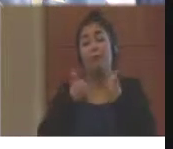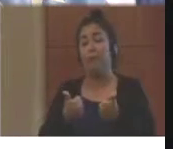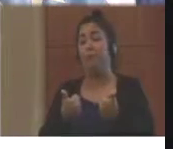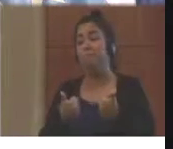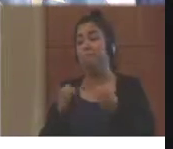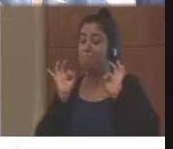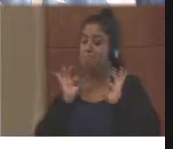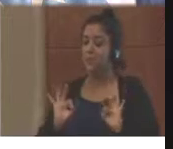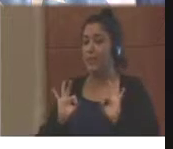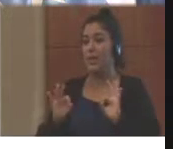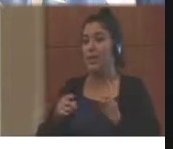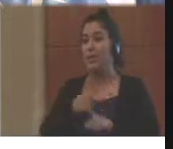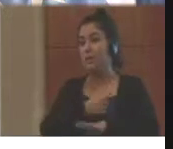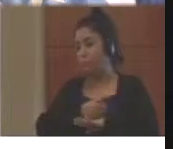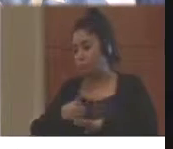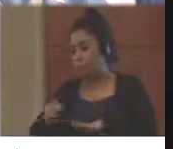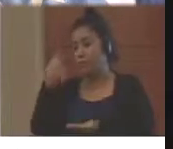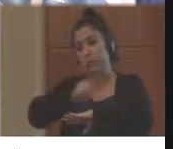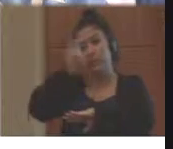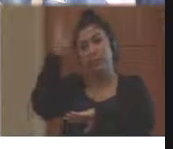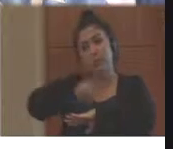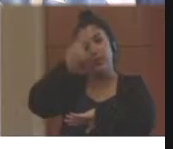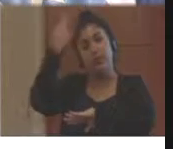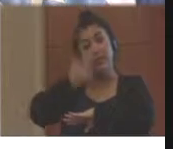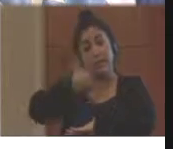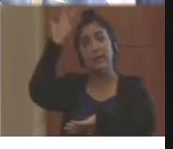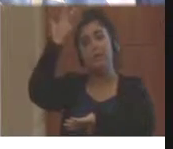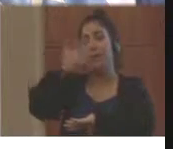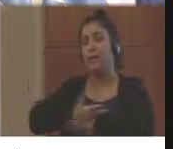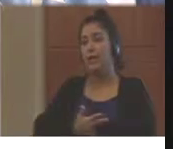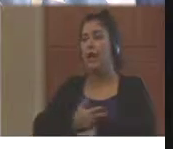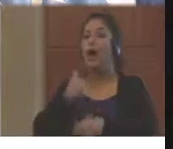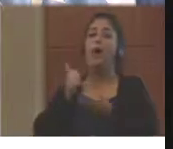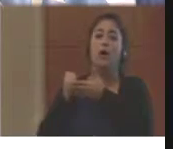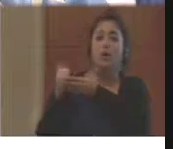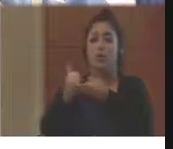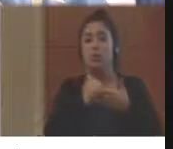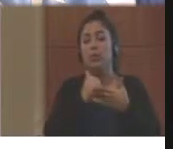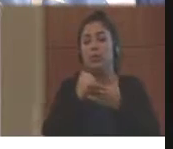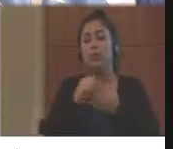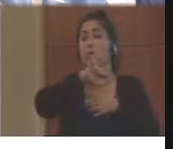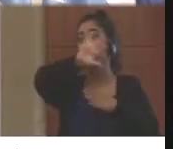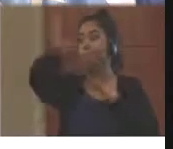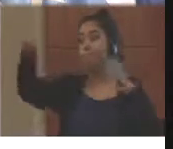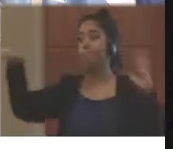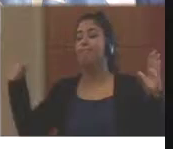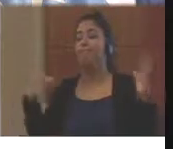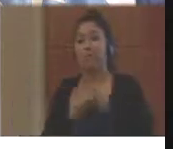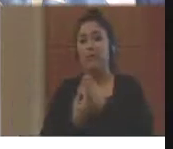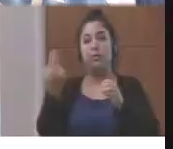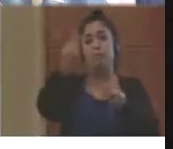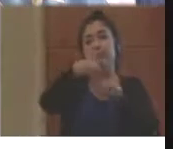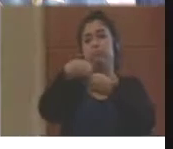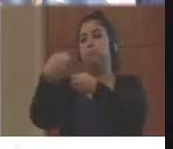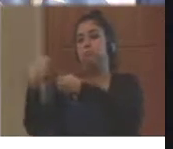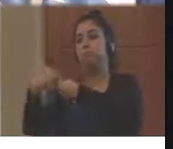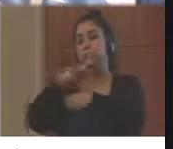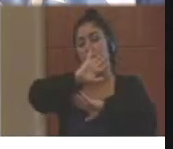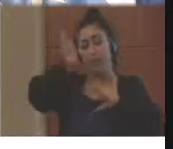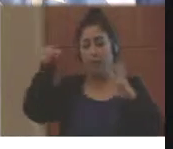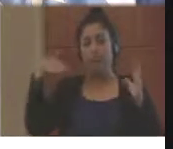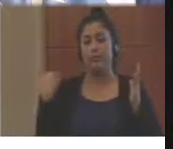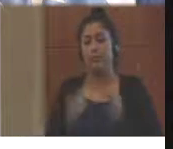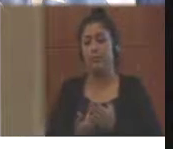work in this dialogue and with all the stakeholders and humanitarian stakeholders and governments of the